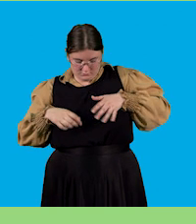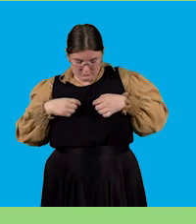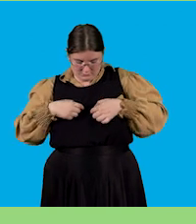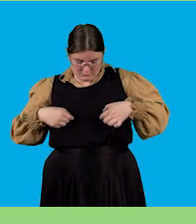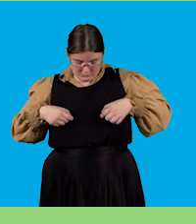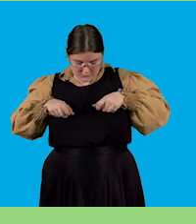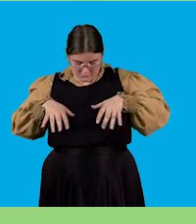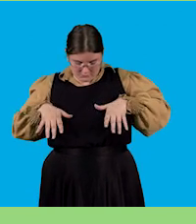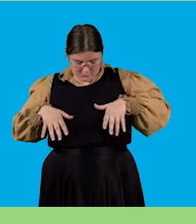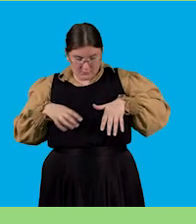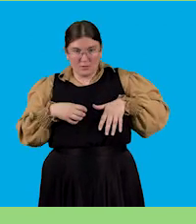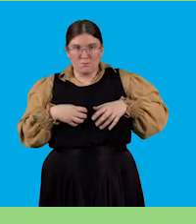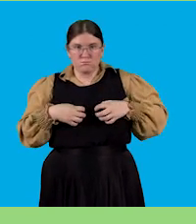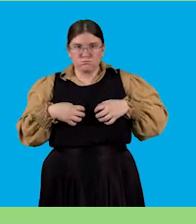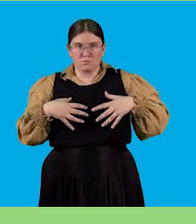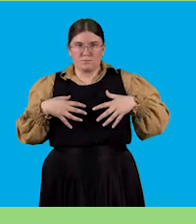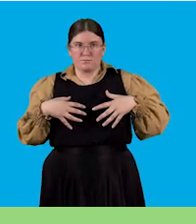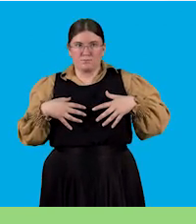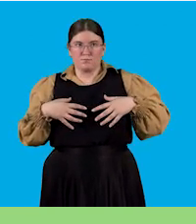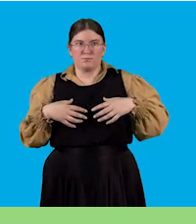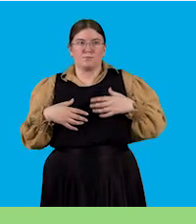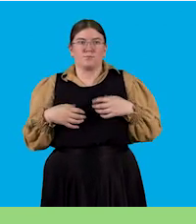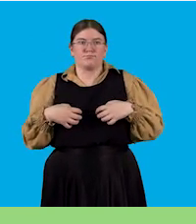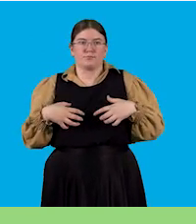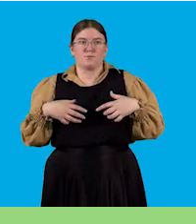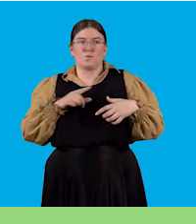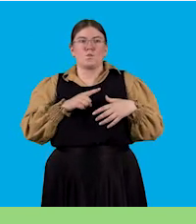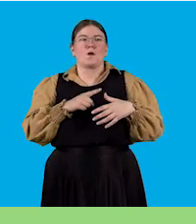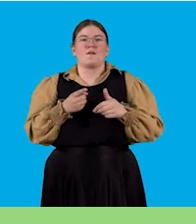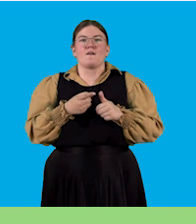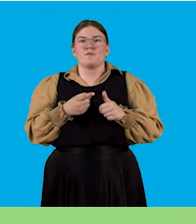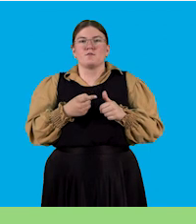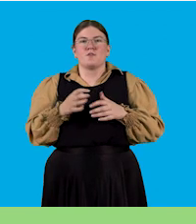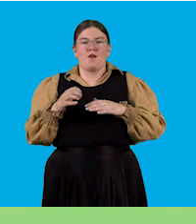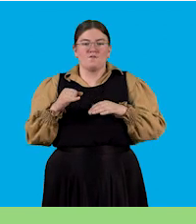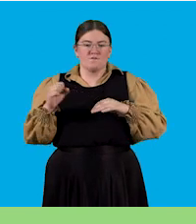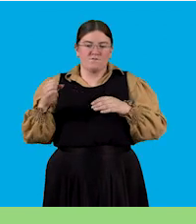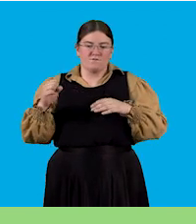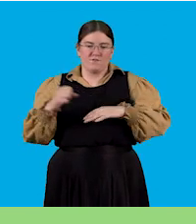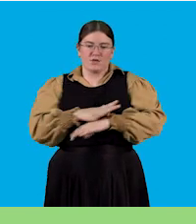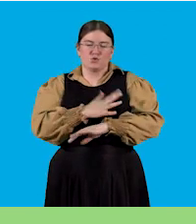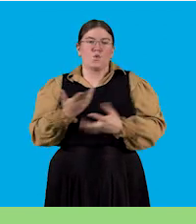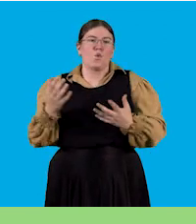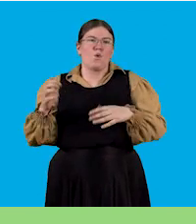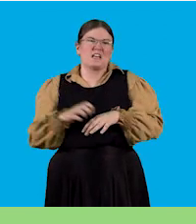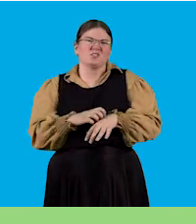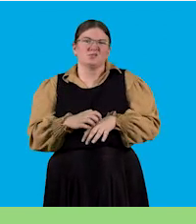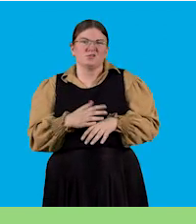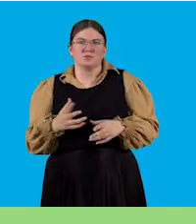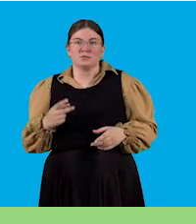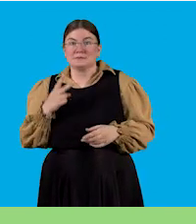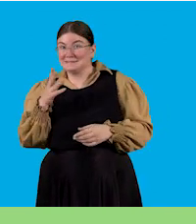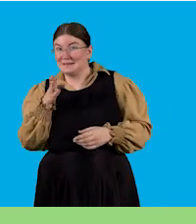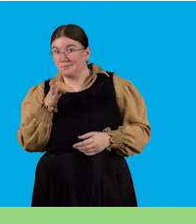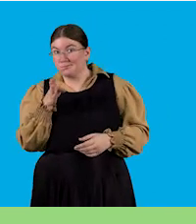an infection or an irritant. Now looking at the picture, which shows an infected